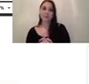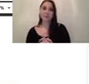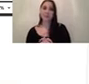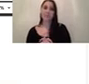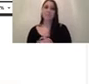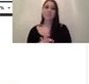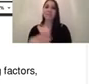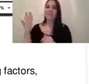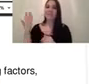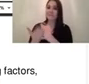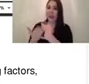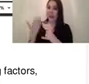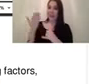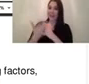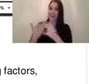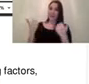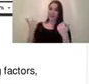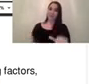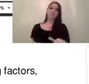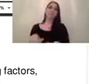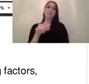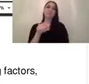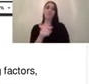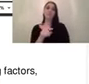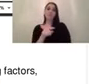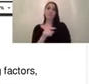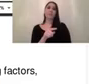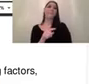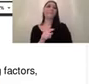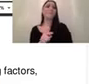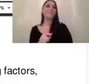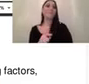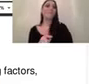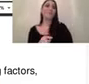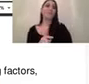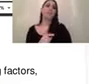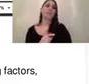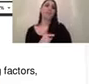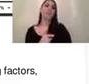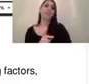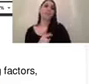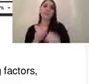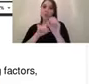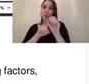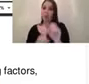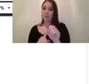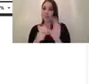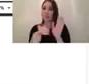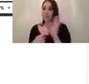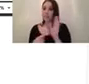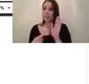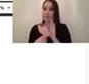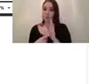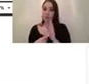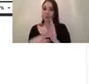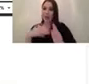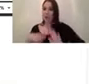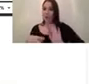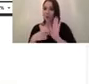Finally, as we were seeing here, consider all tricky scenarios. I want to show